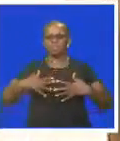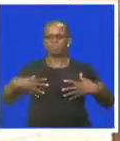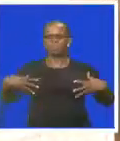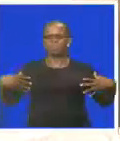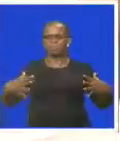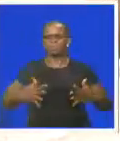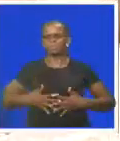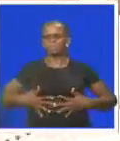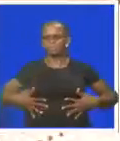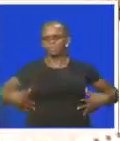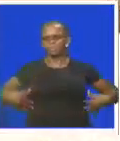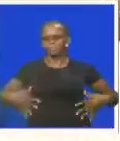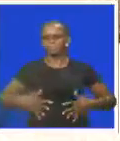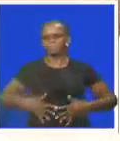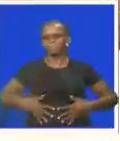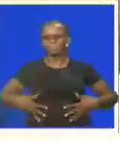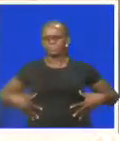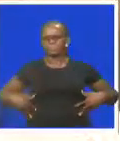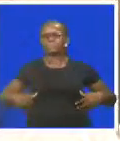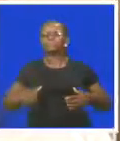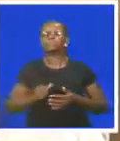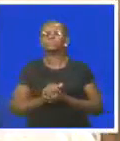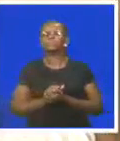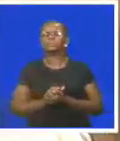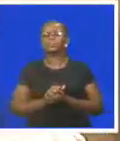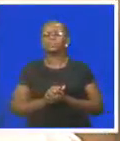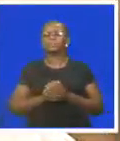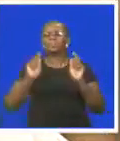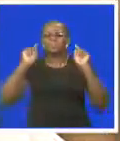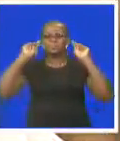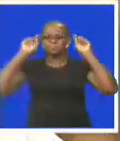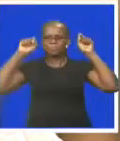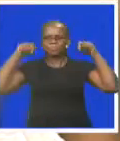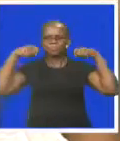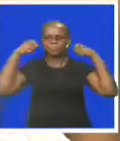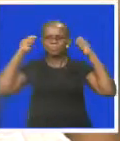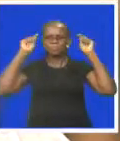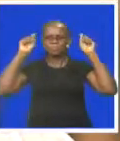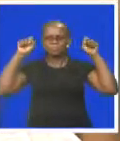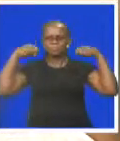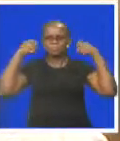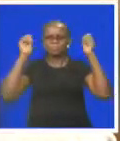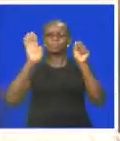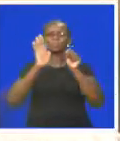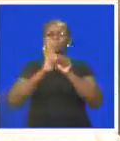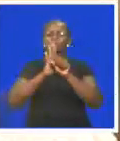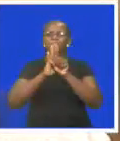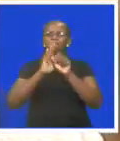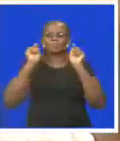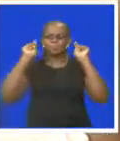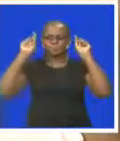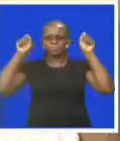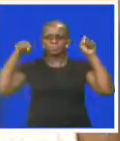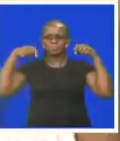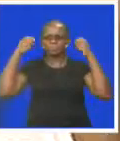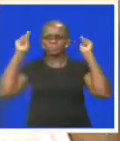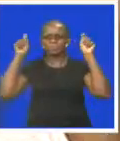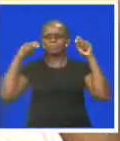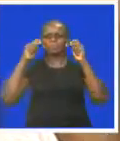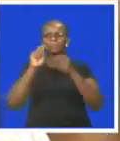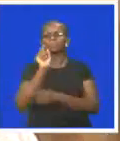a zebra. And here we have sheep. There are many sheep here. And here we've got